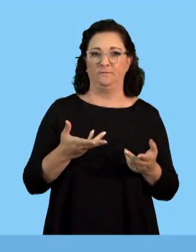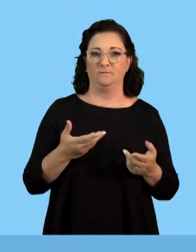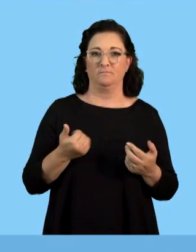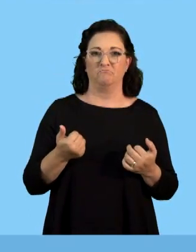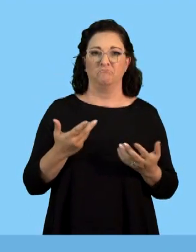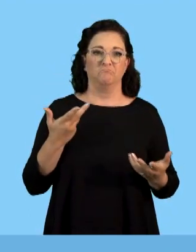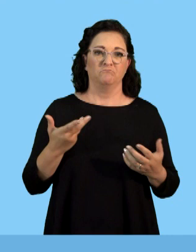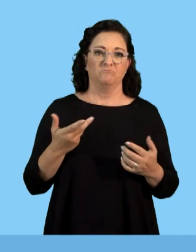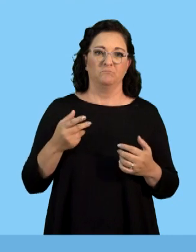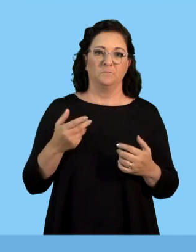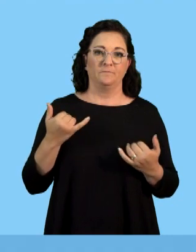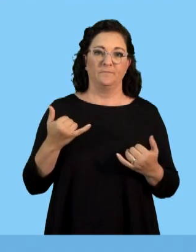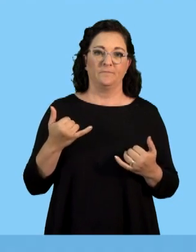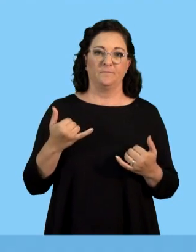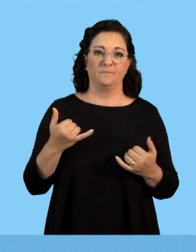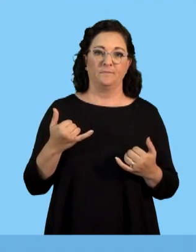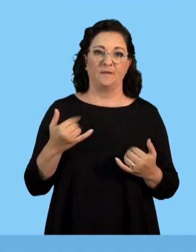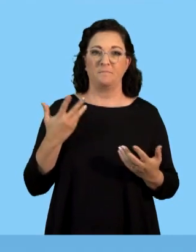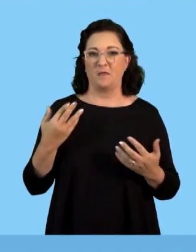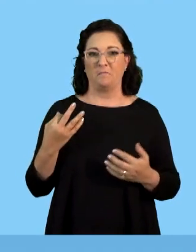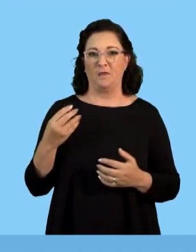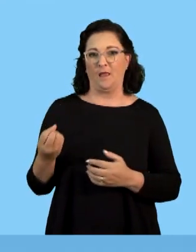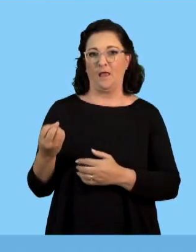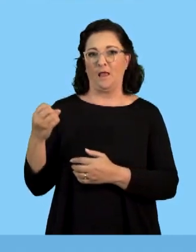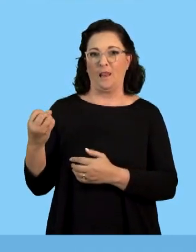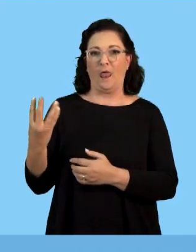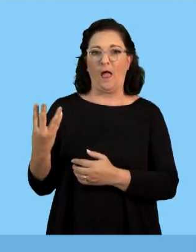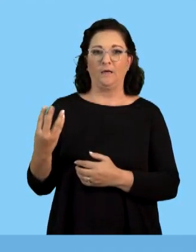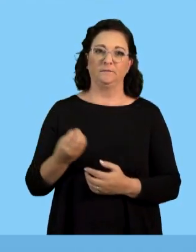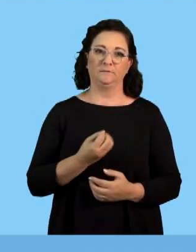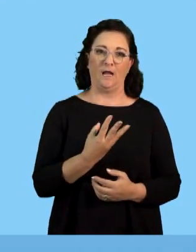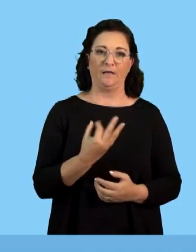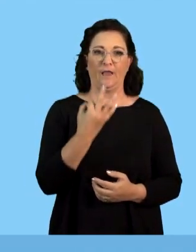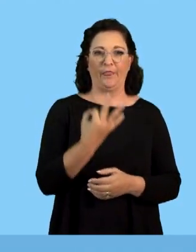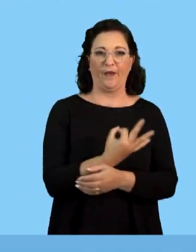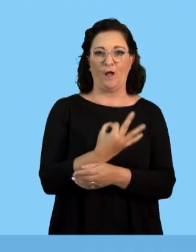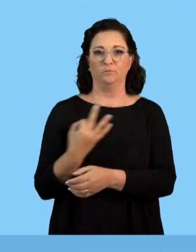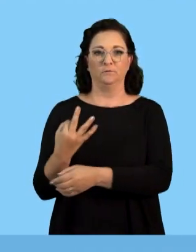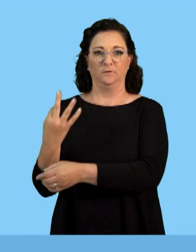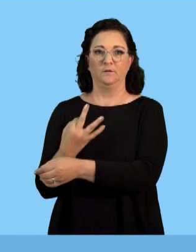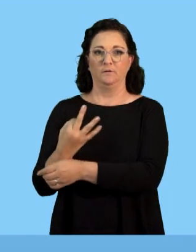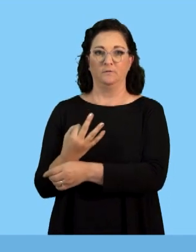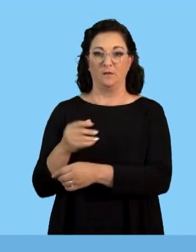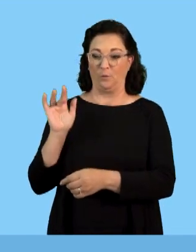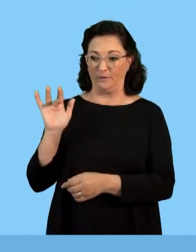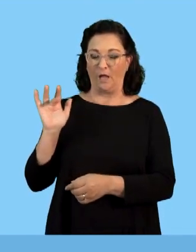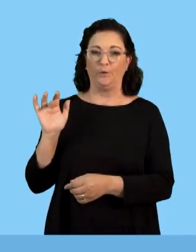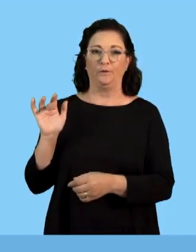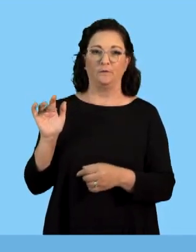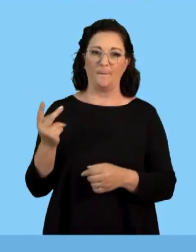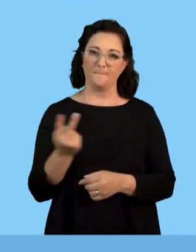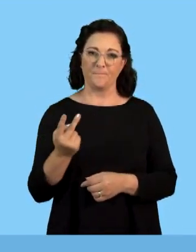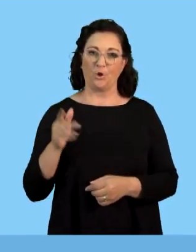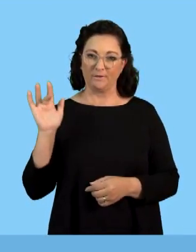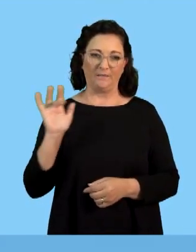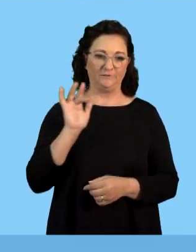after some time, if we were to take these two lights and light them for like 3 hours, you'll notice that after some time, if you were to go and touch one of